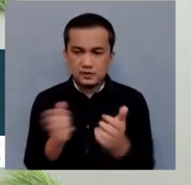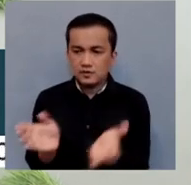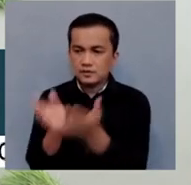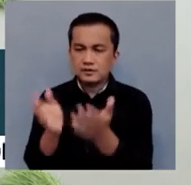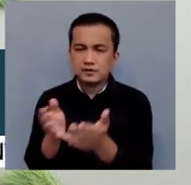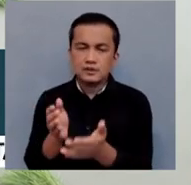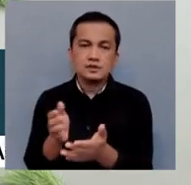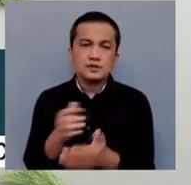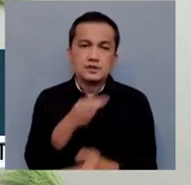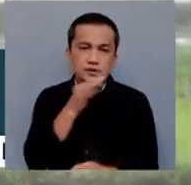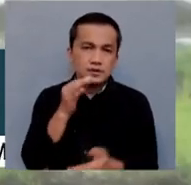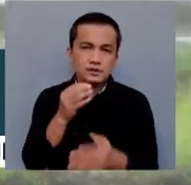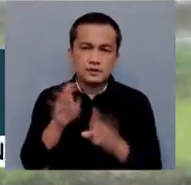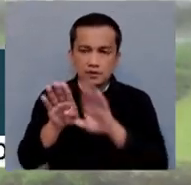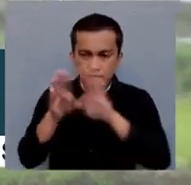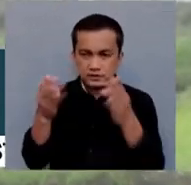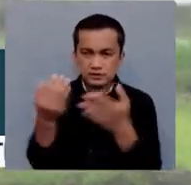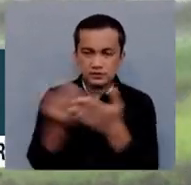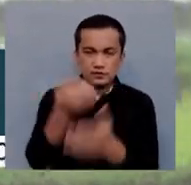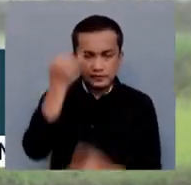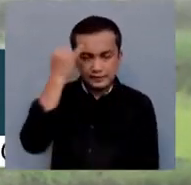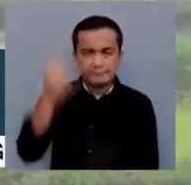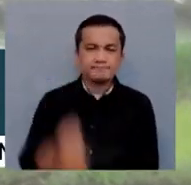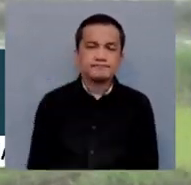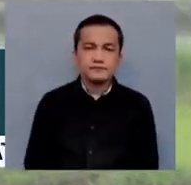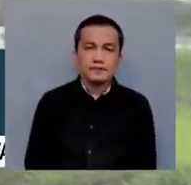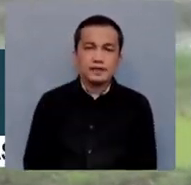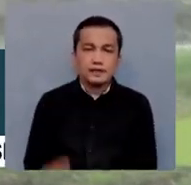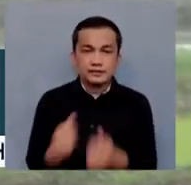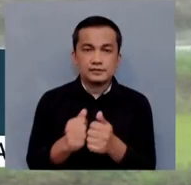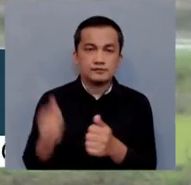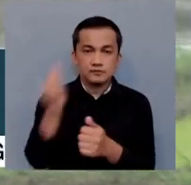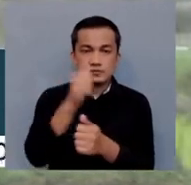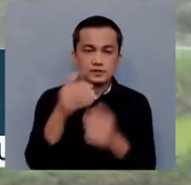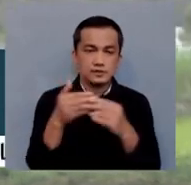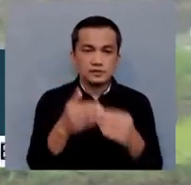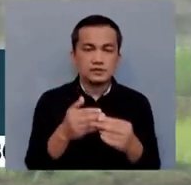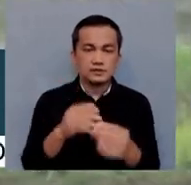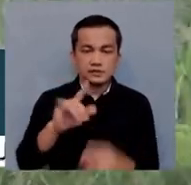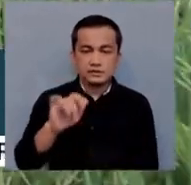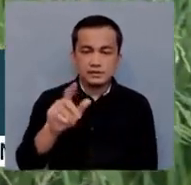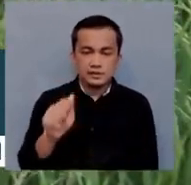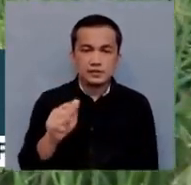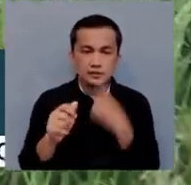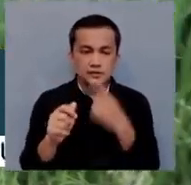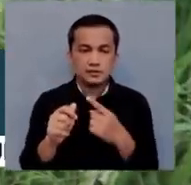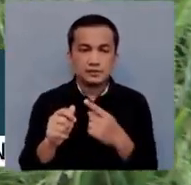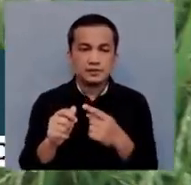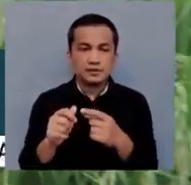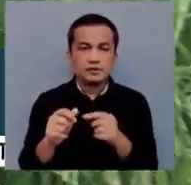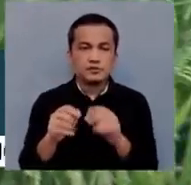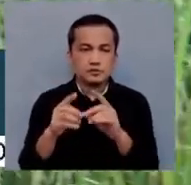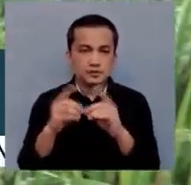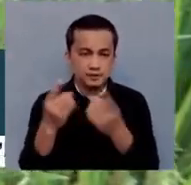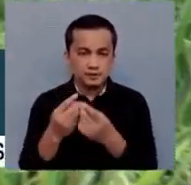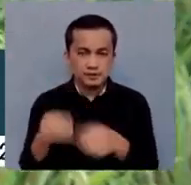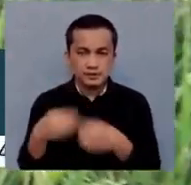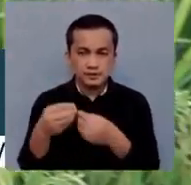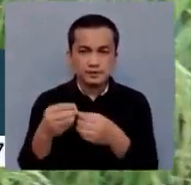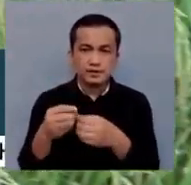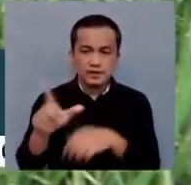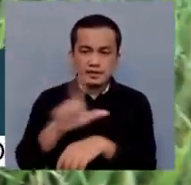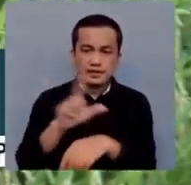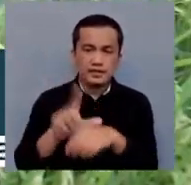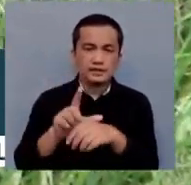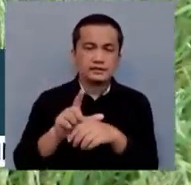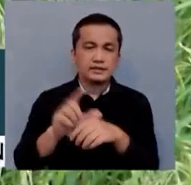to new ideas. Under his leadership, Australia aims for the department to be able to provide land titles to agrarian